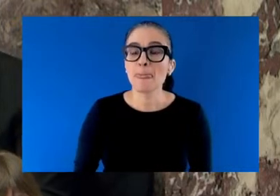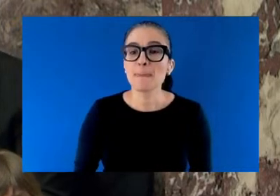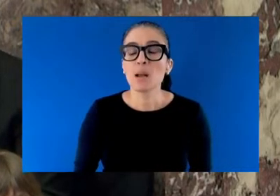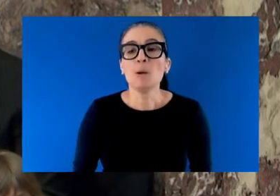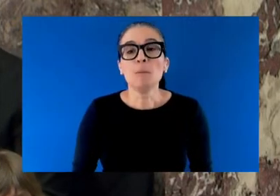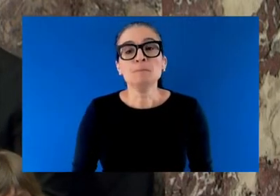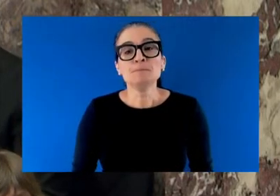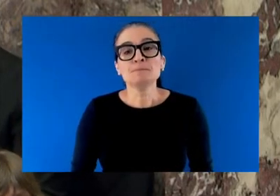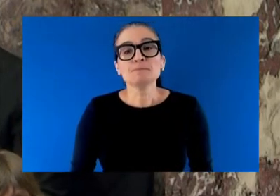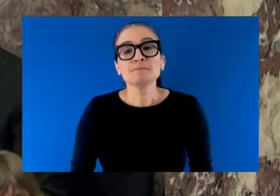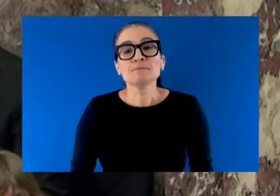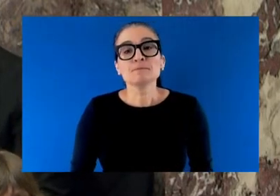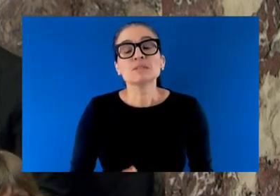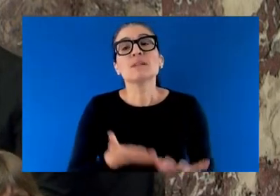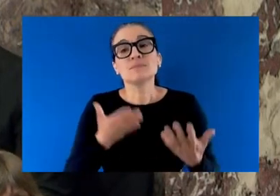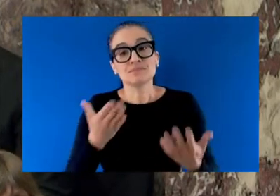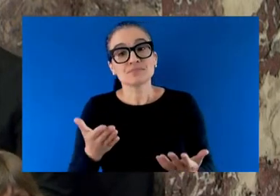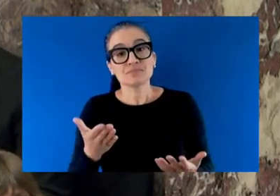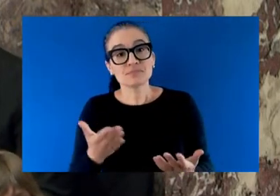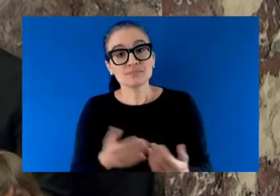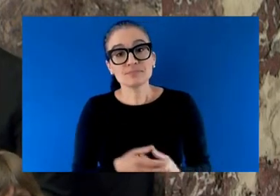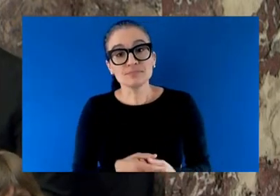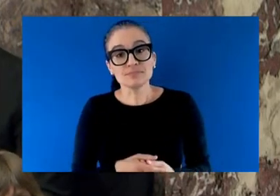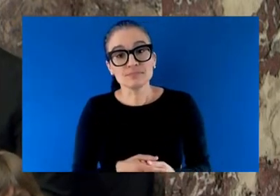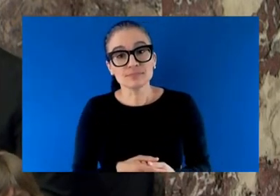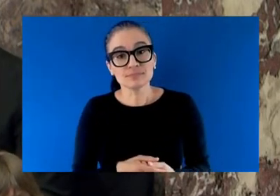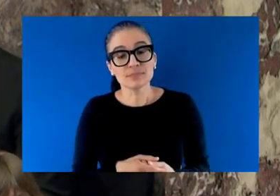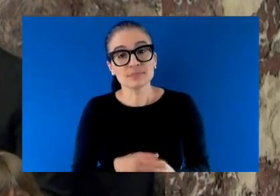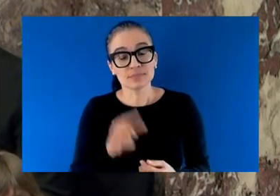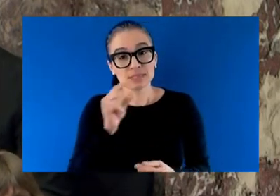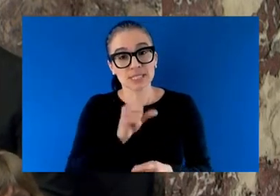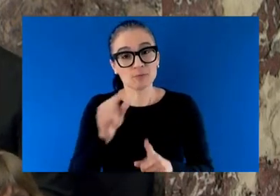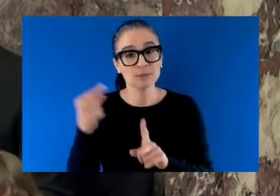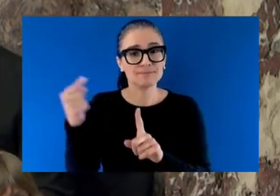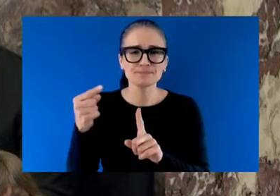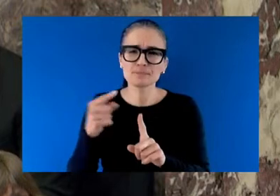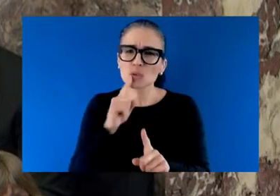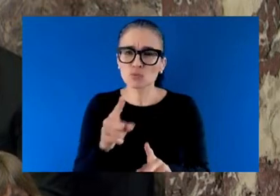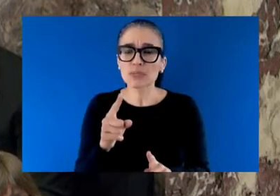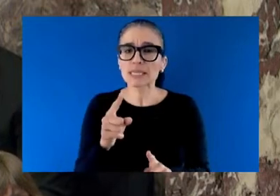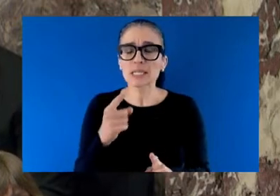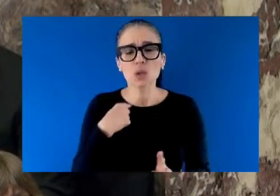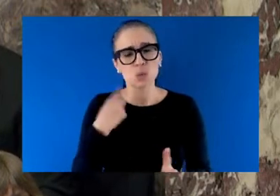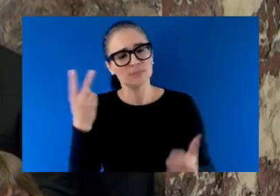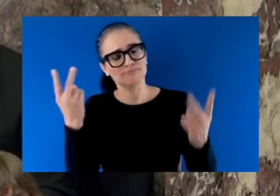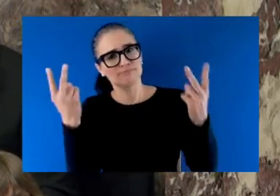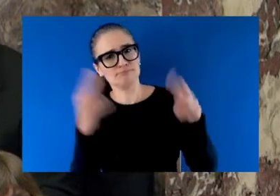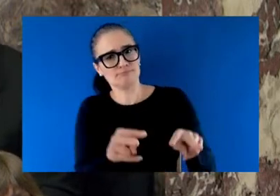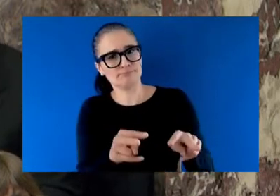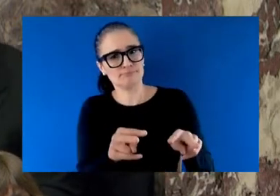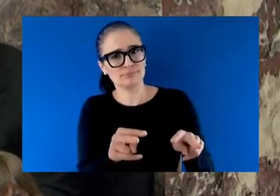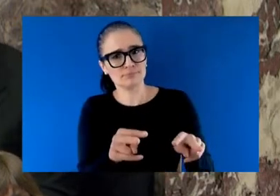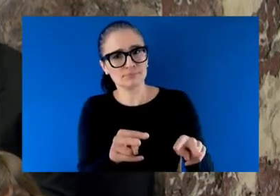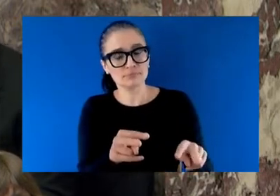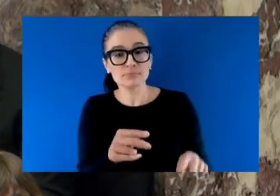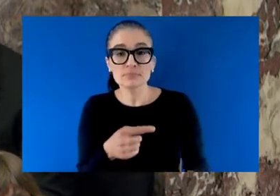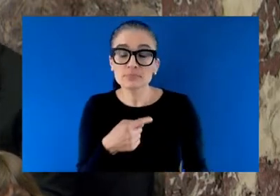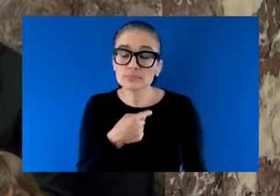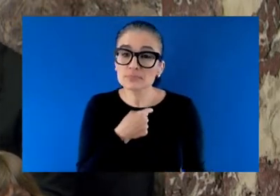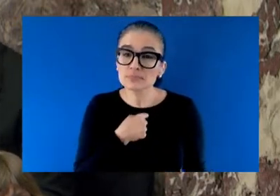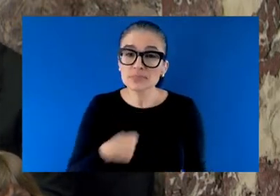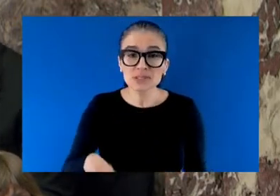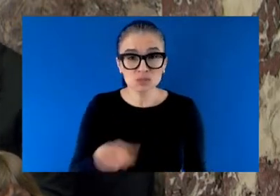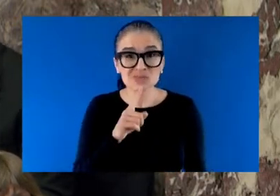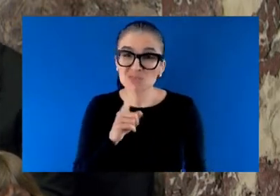Honourable Speaker. And the appropriate authorities are taking action. Honourable Speaker, we don't announce investigations, we announce the results